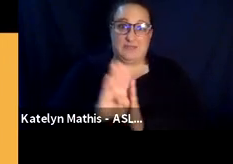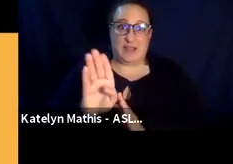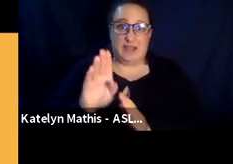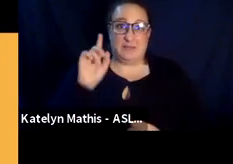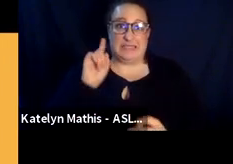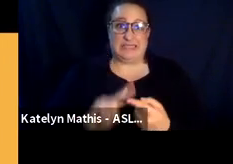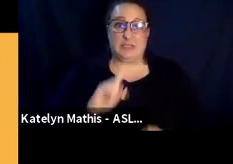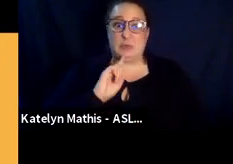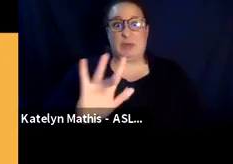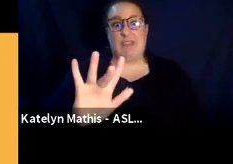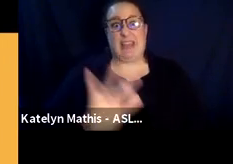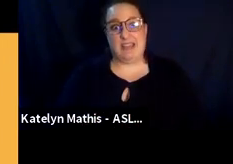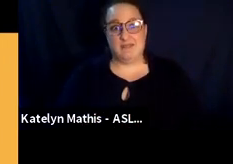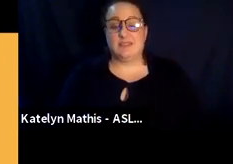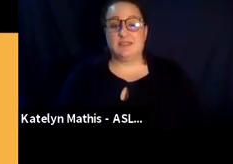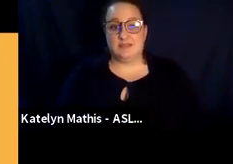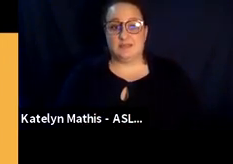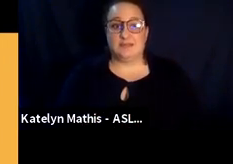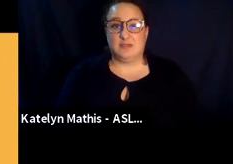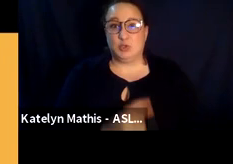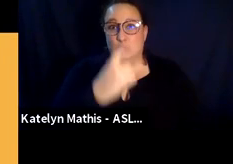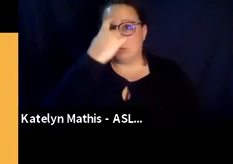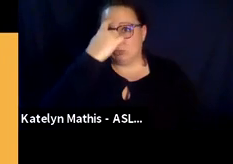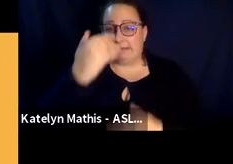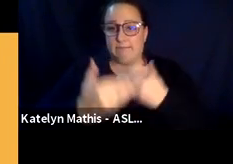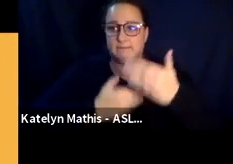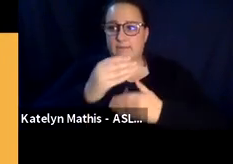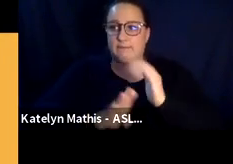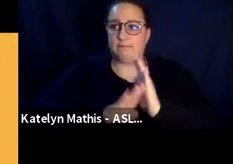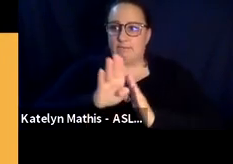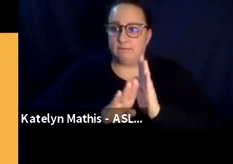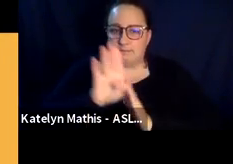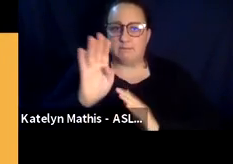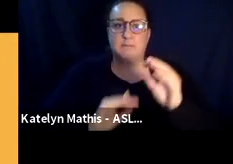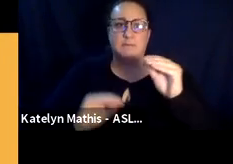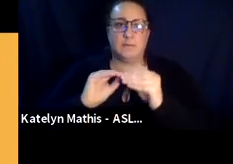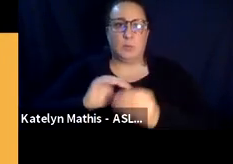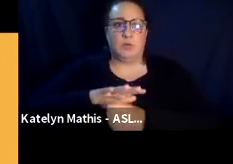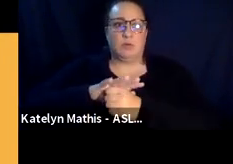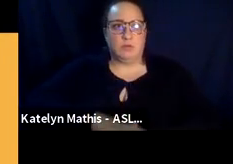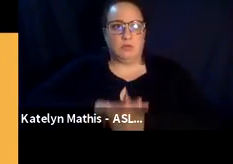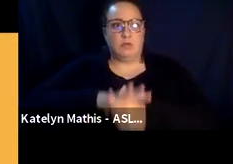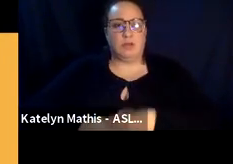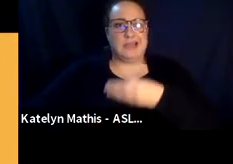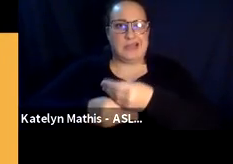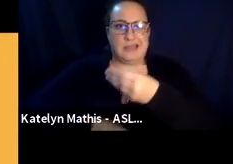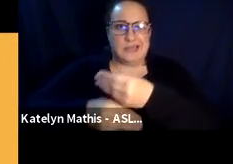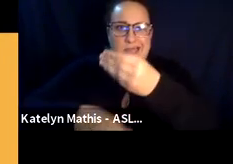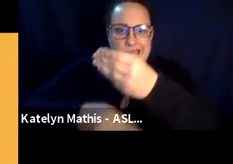25. So as the brain is developing and more pressures are being put on them